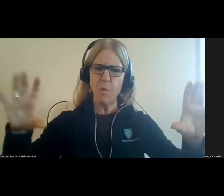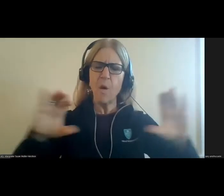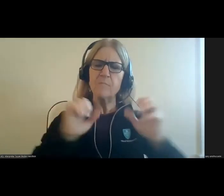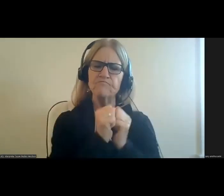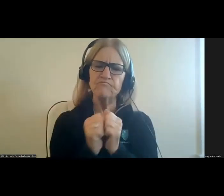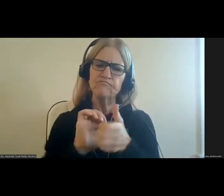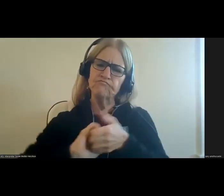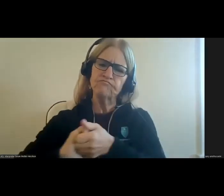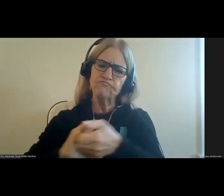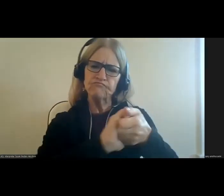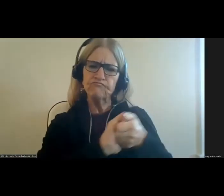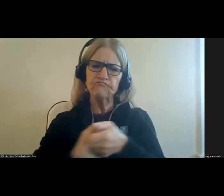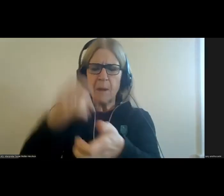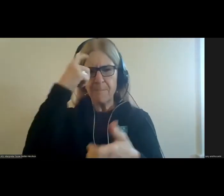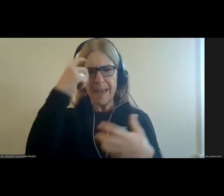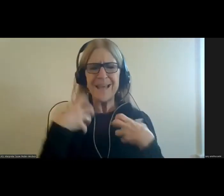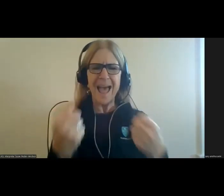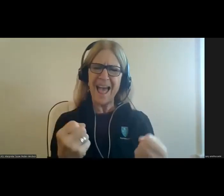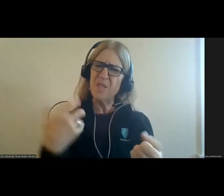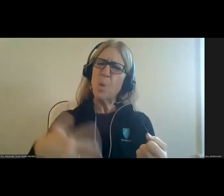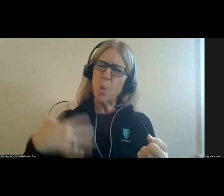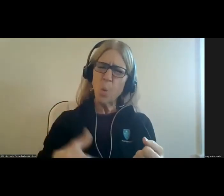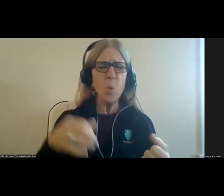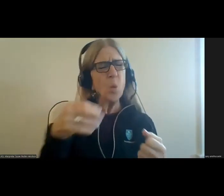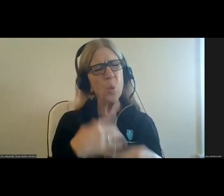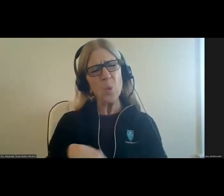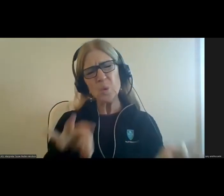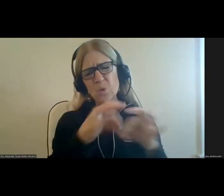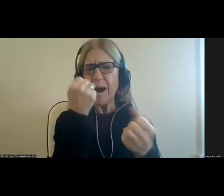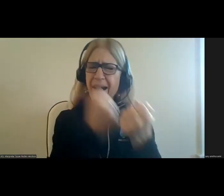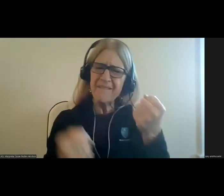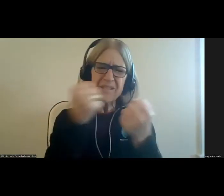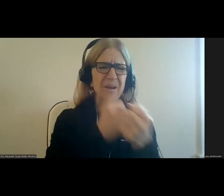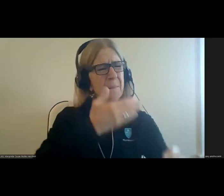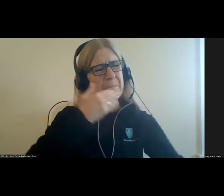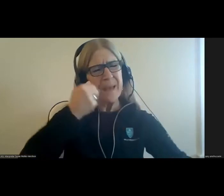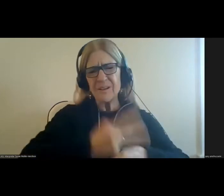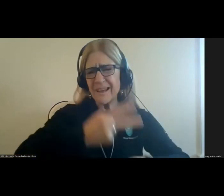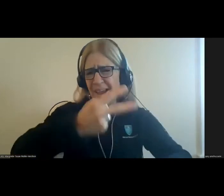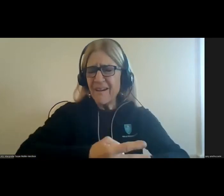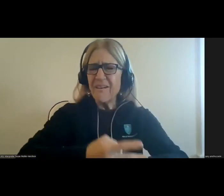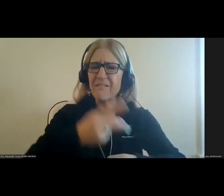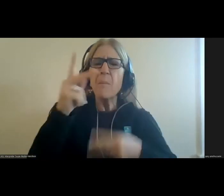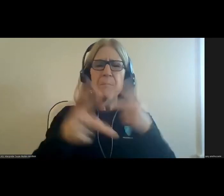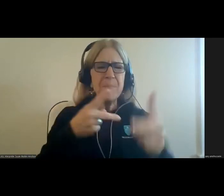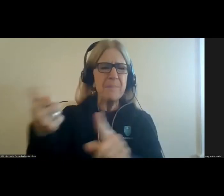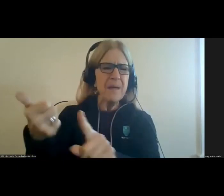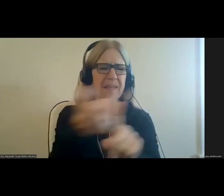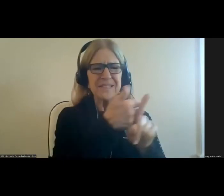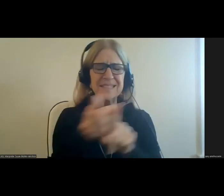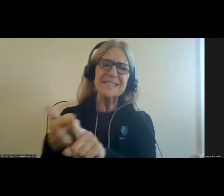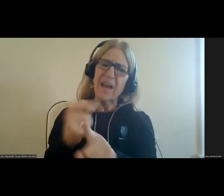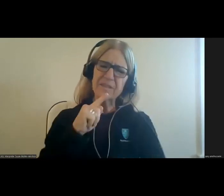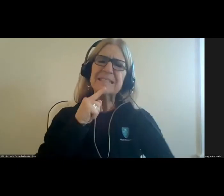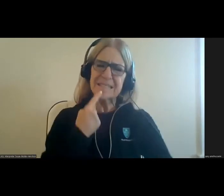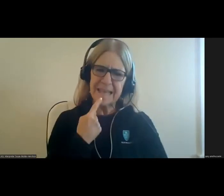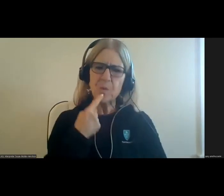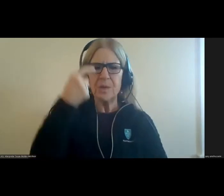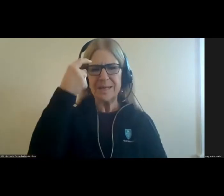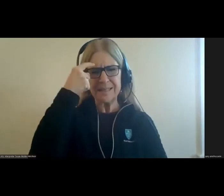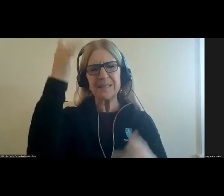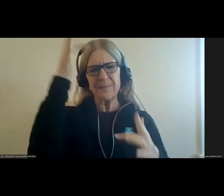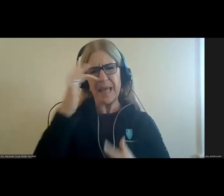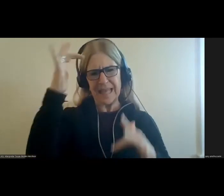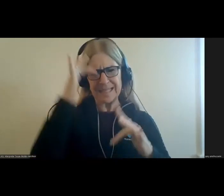the importance of advocating for better care for people with serious mental illness.